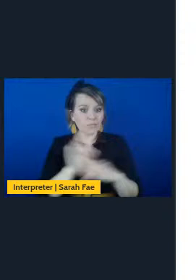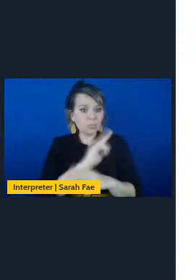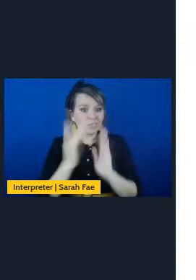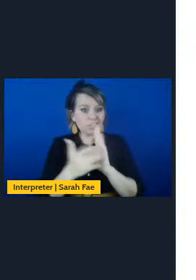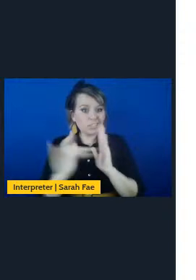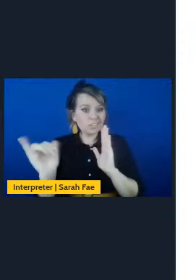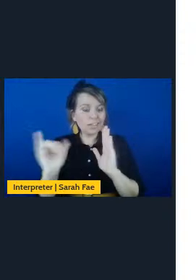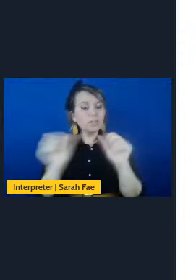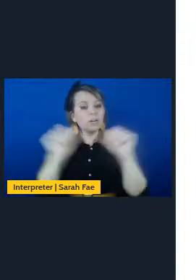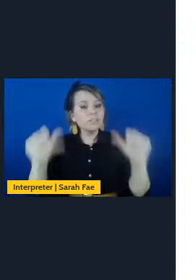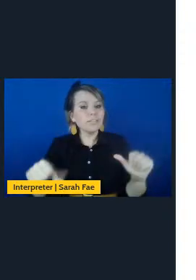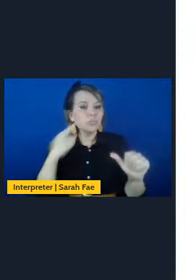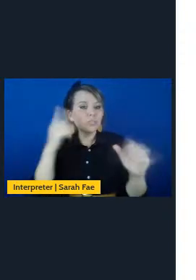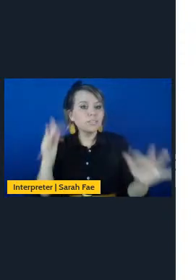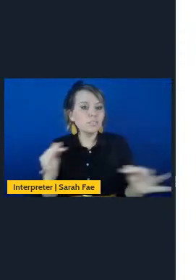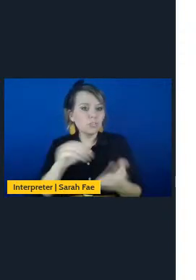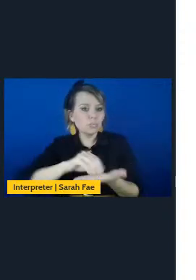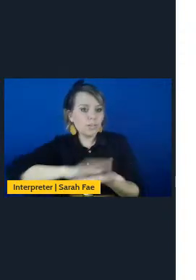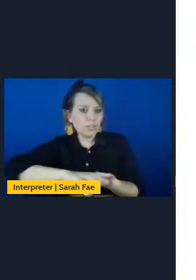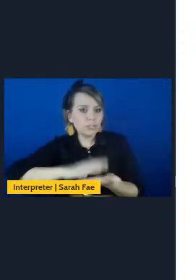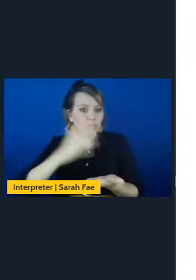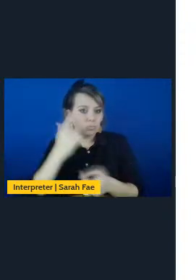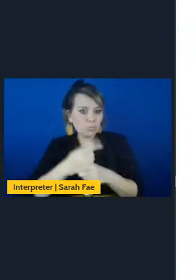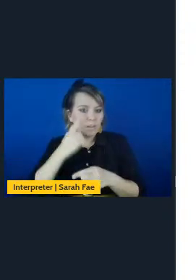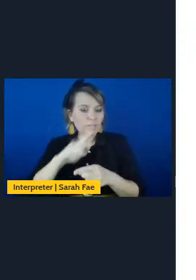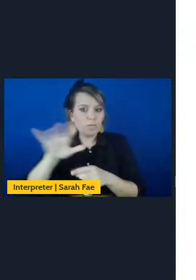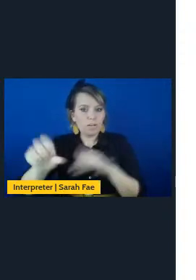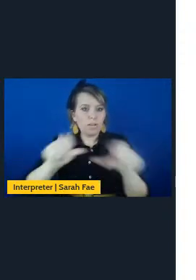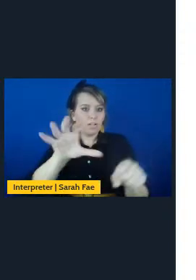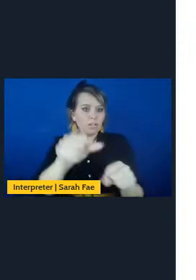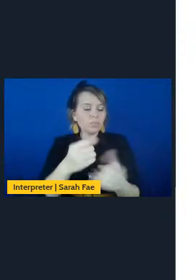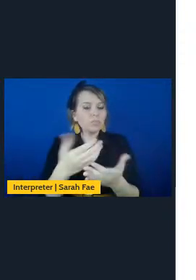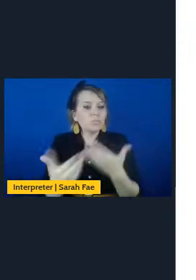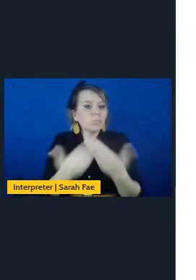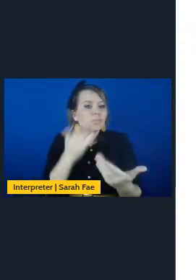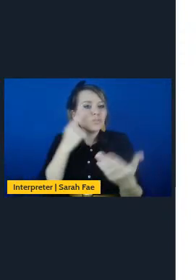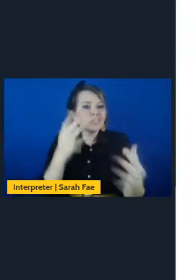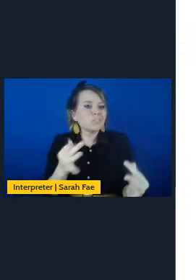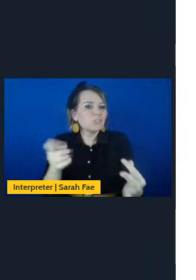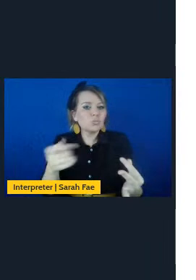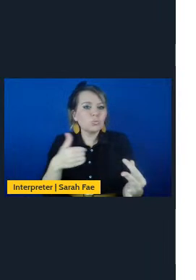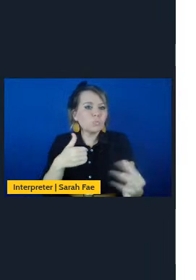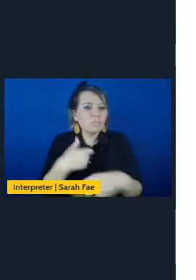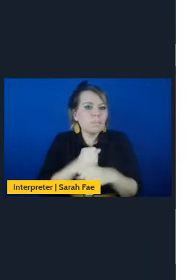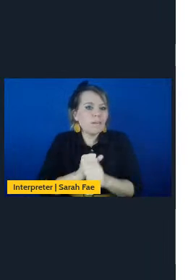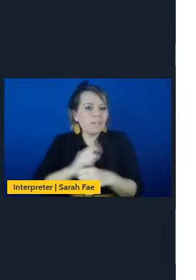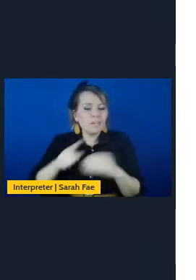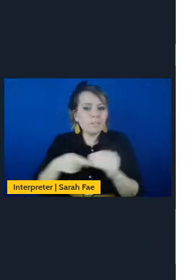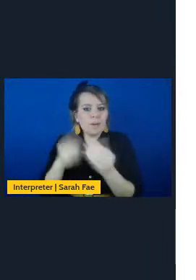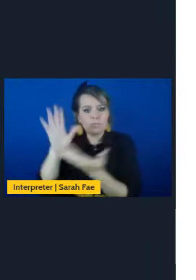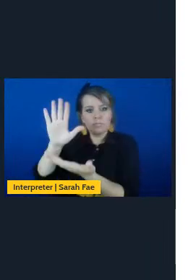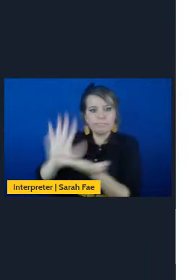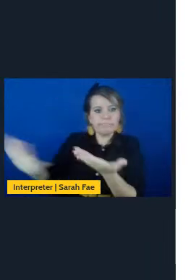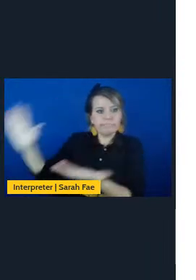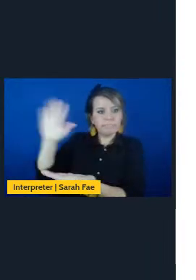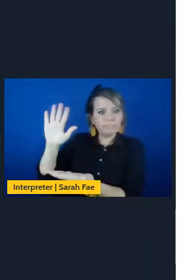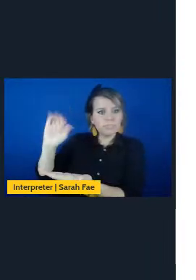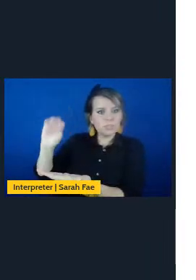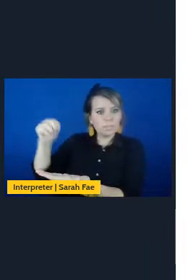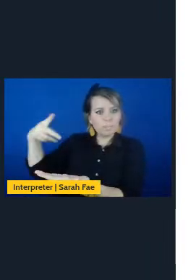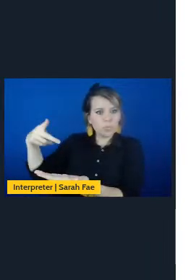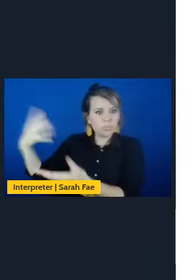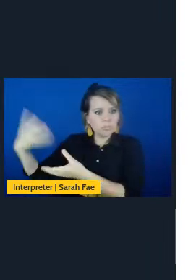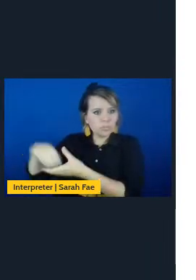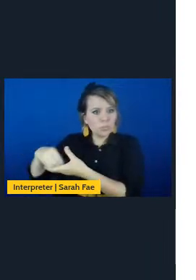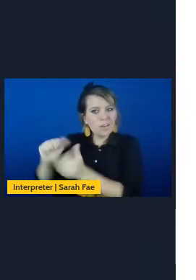architectural decision records to capture whatever decisions you took about what those components are, how